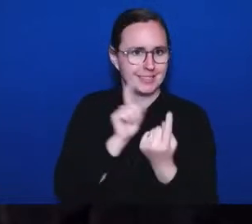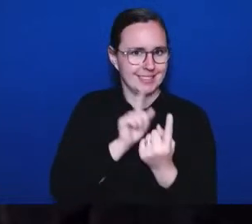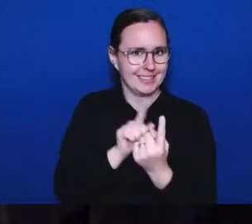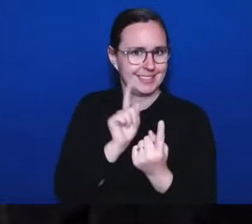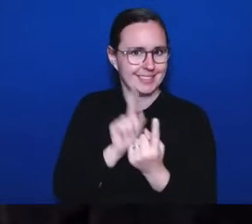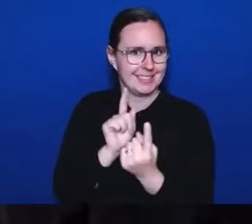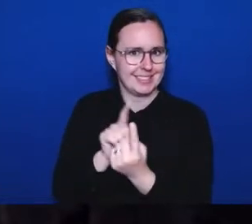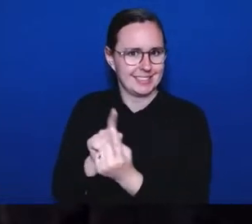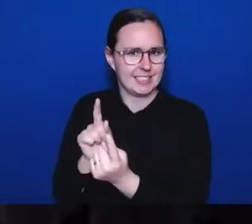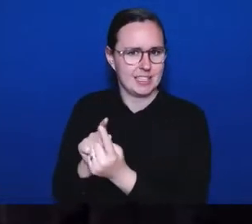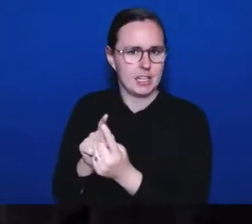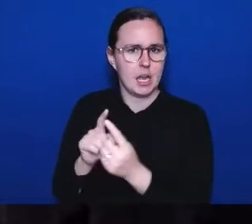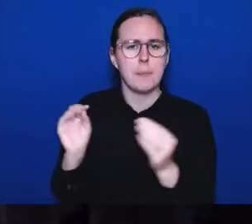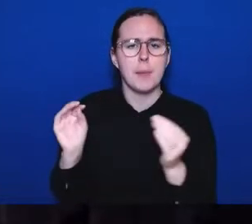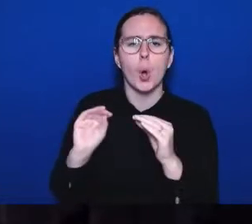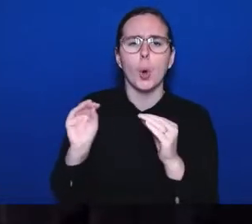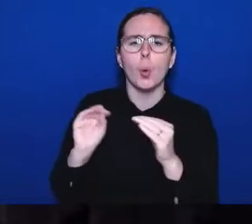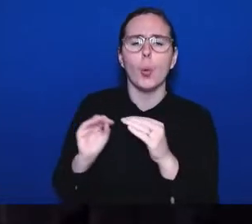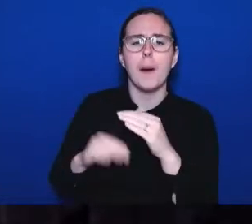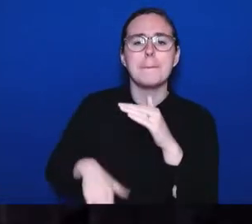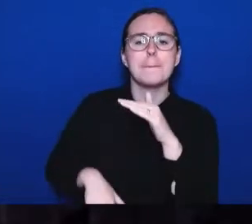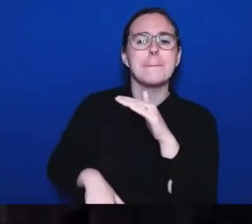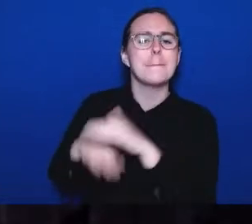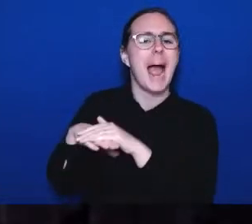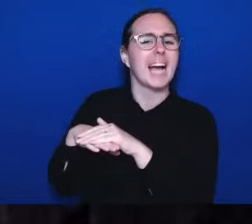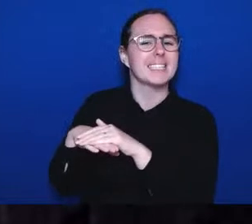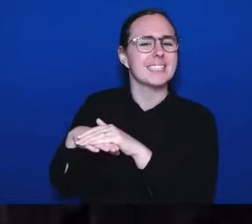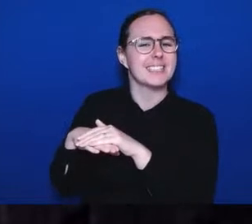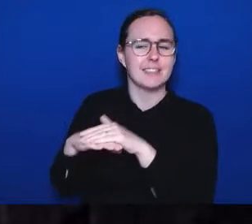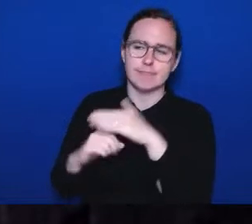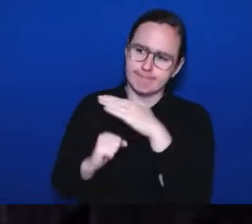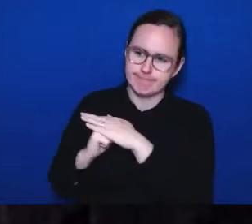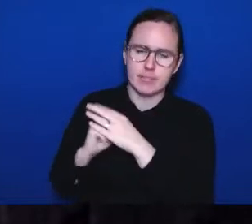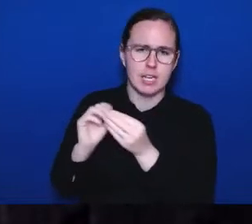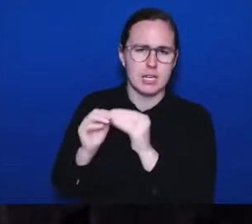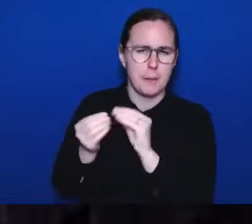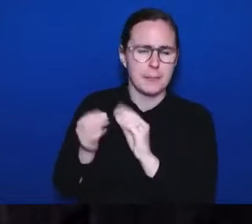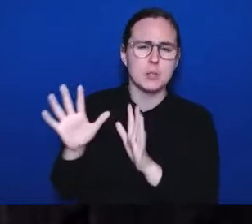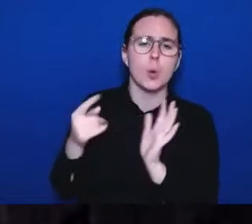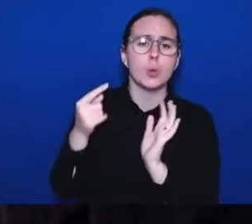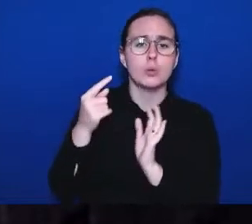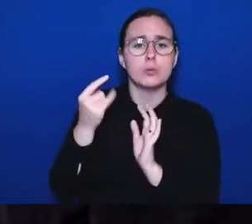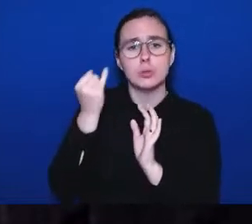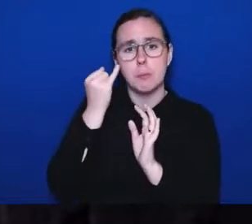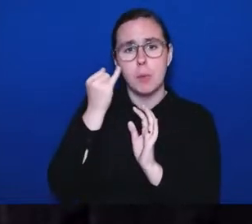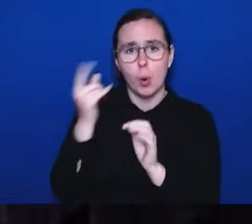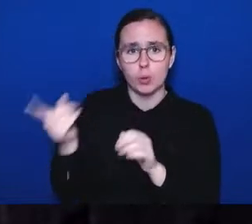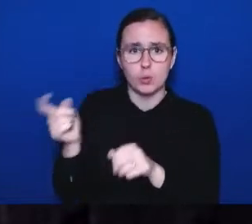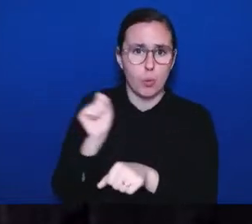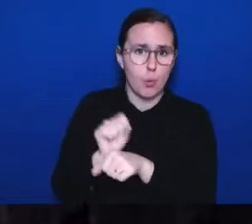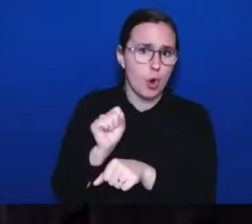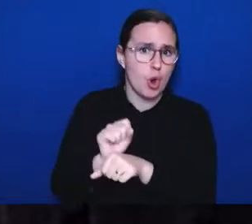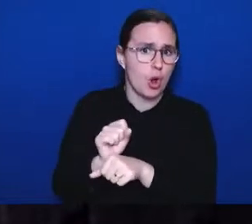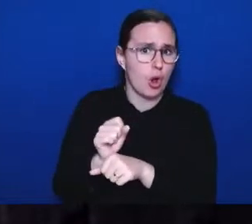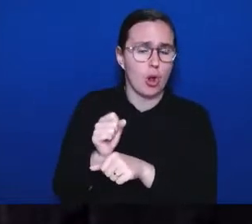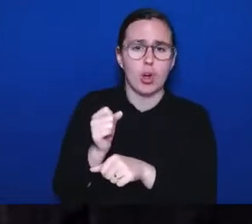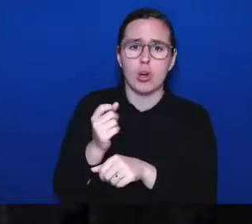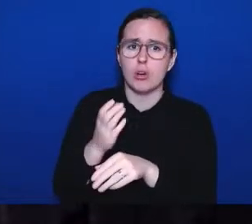the basic hours or the number of patients or the number of counters or all